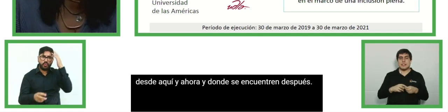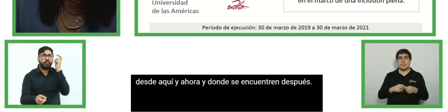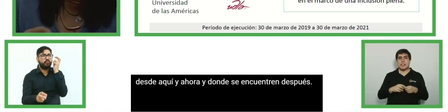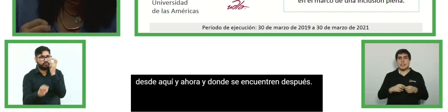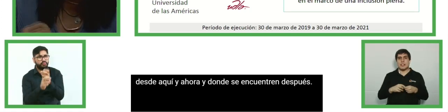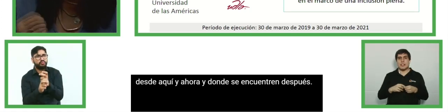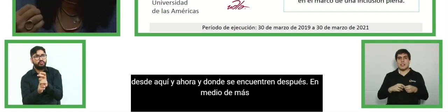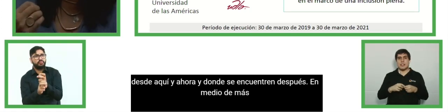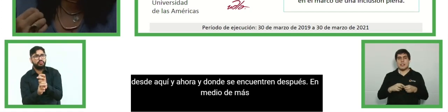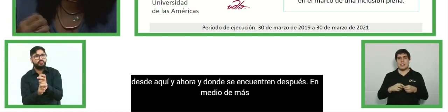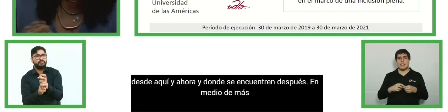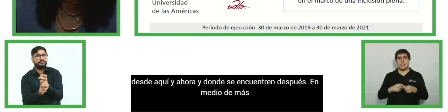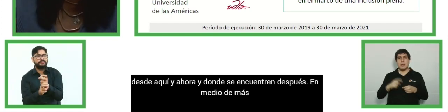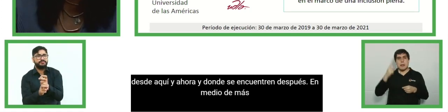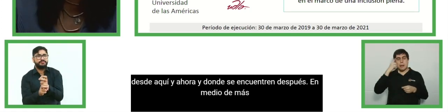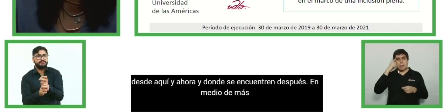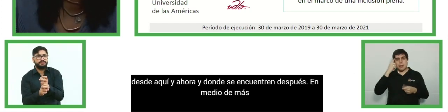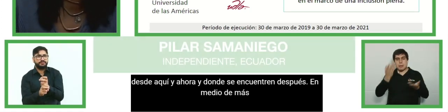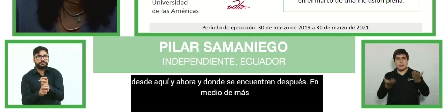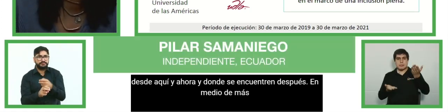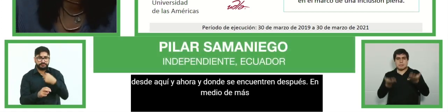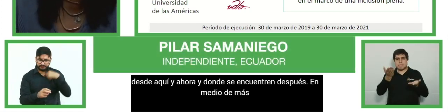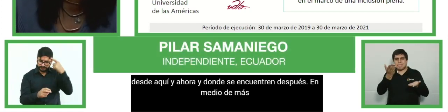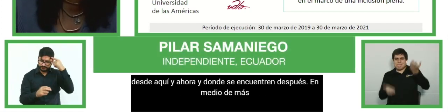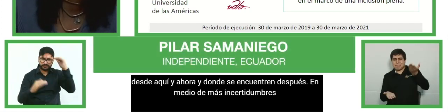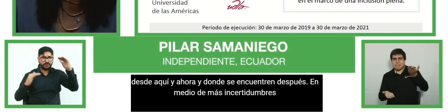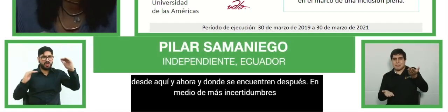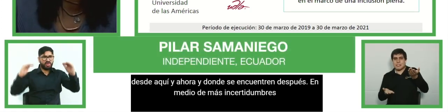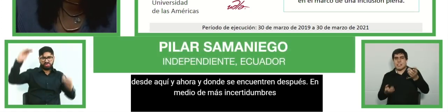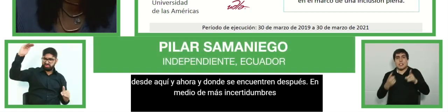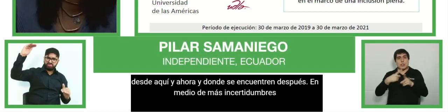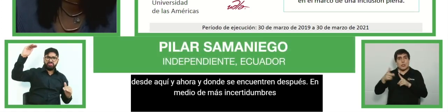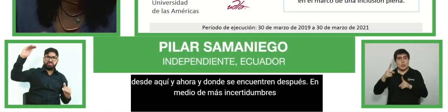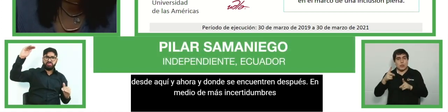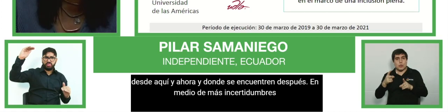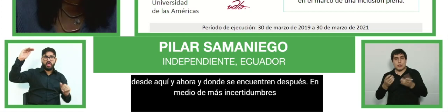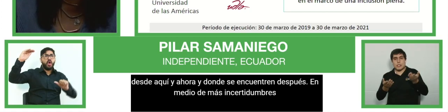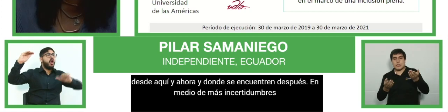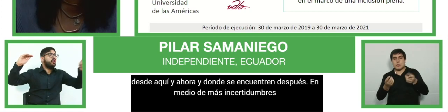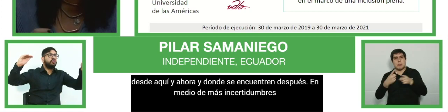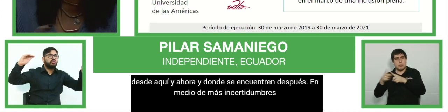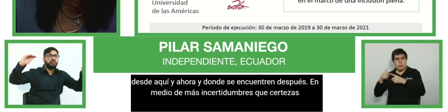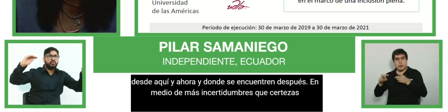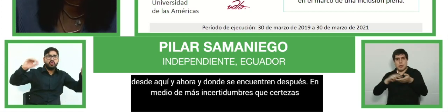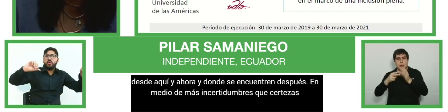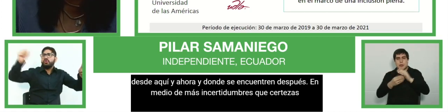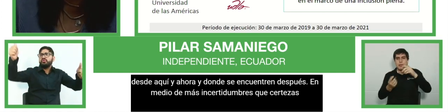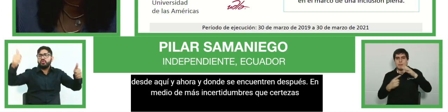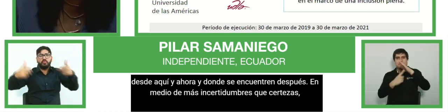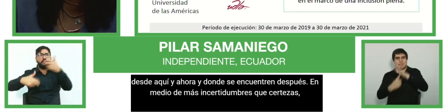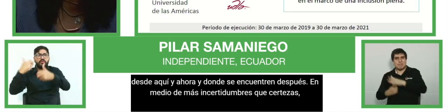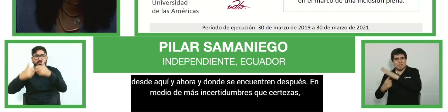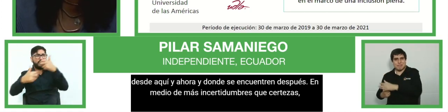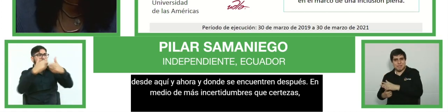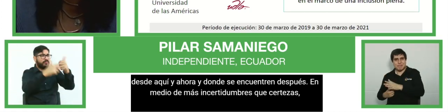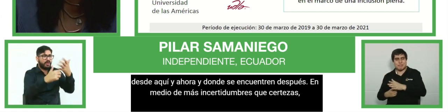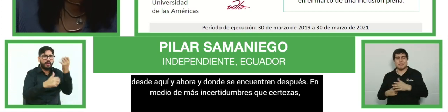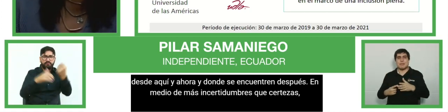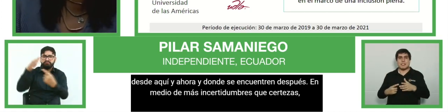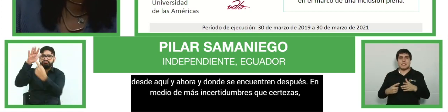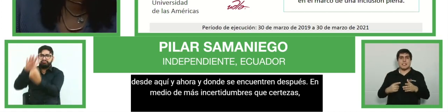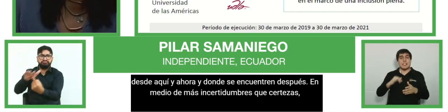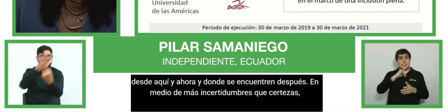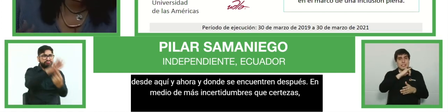asymmetries which have been chronic are revealed and new inequalities and violence emerge. In a very